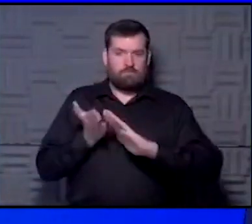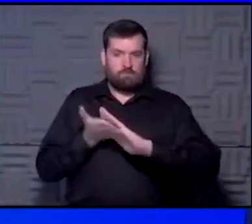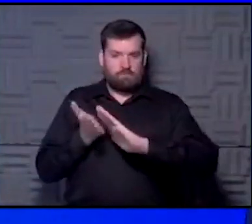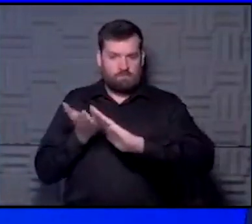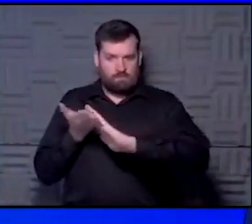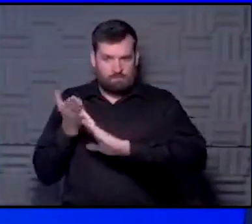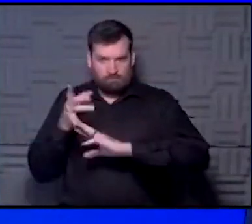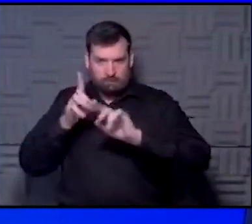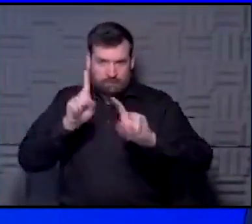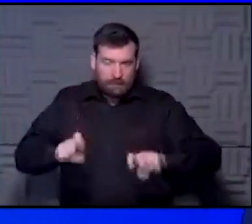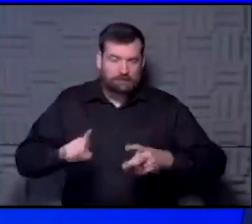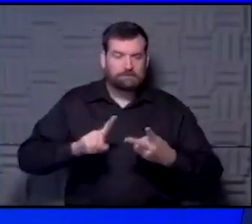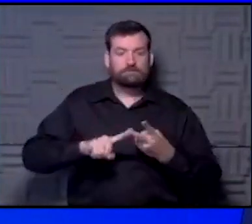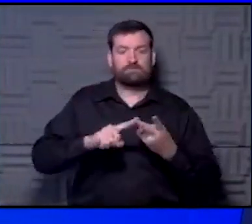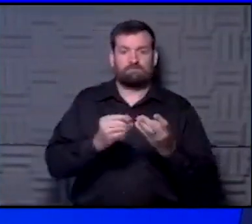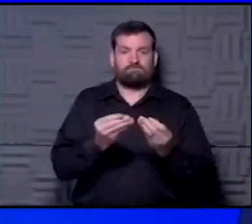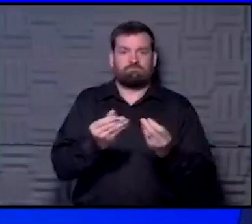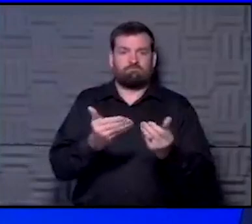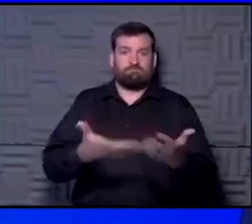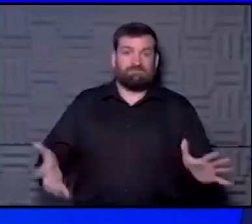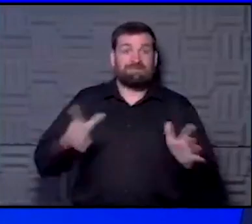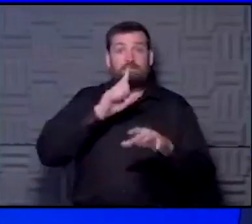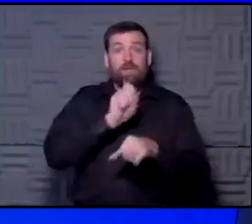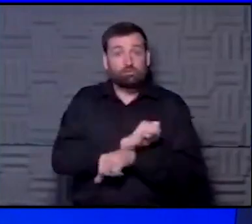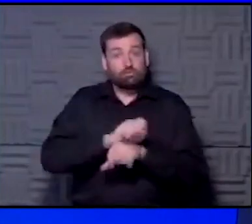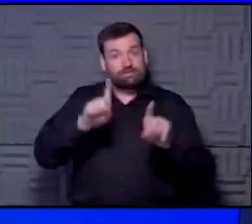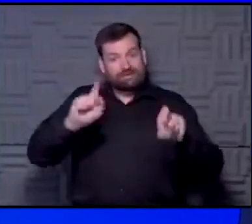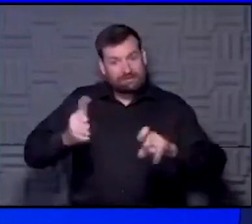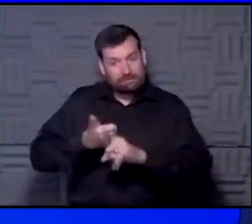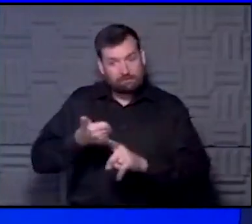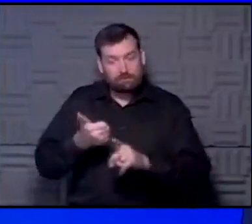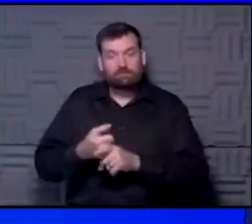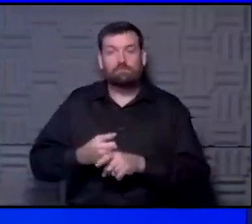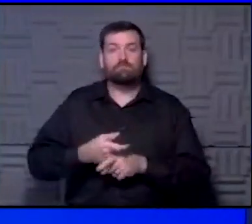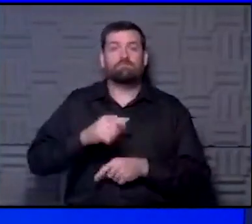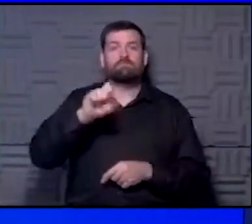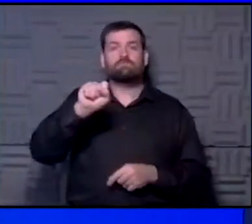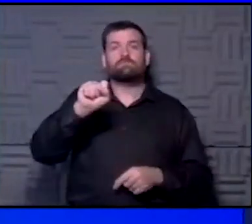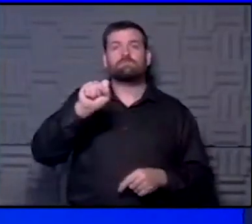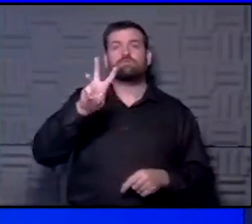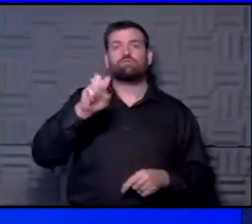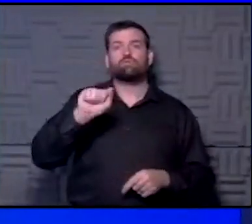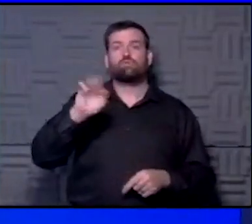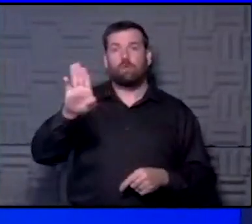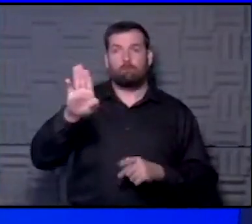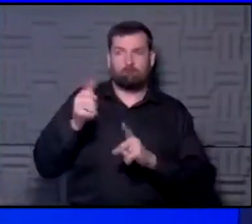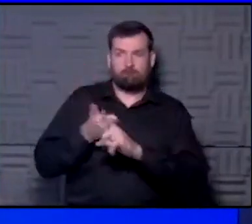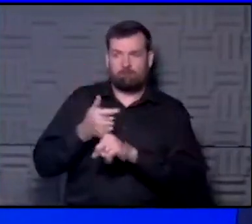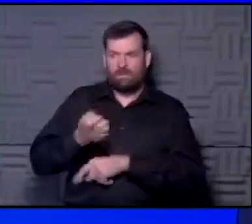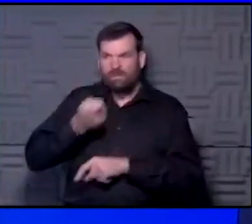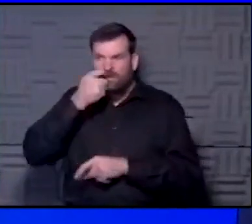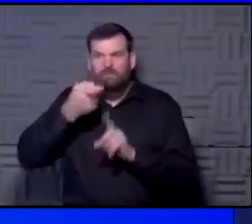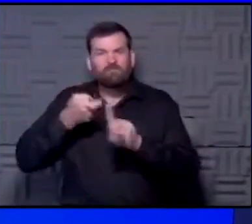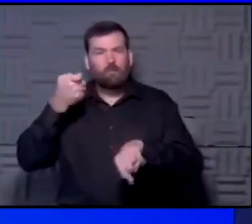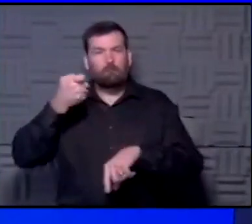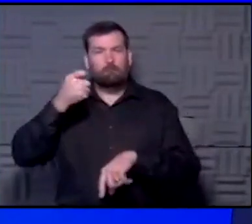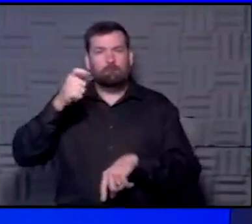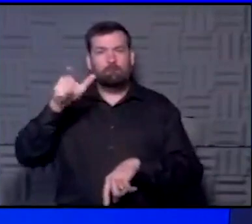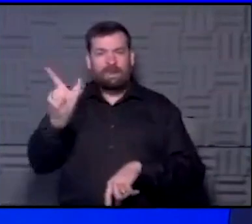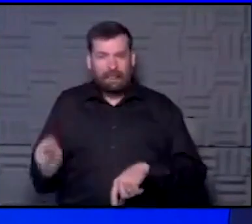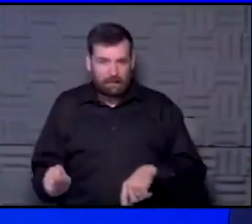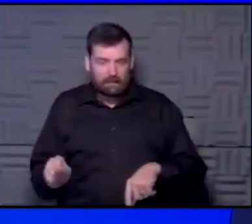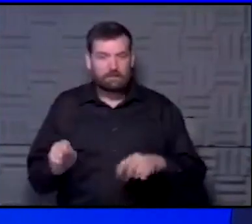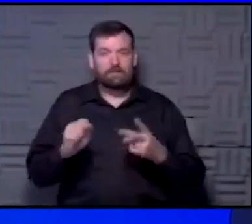we have the materials to do the tests? Do we have the swabs? Because a lot of swabs were from, I think, Italy or China, but some of